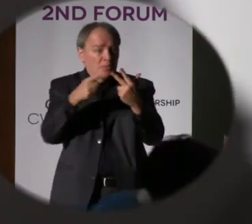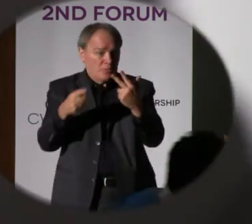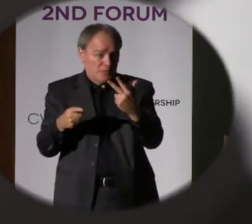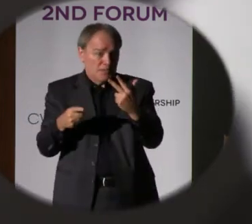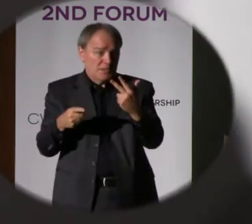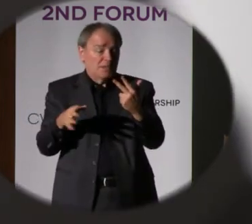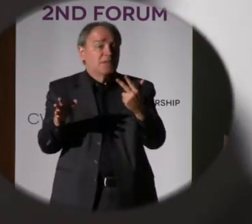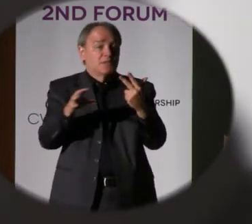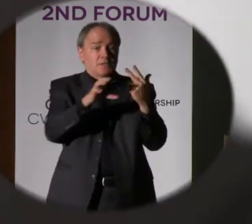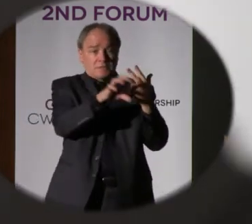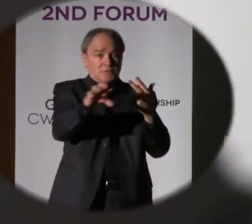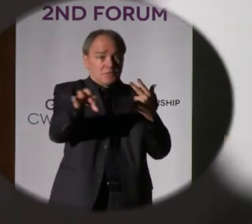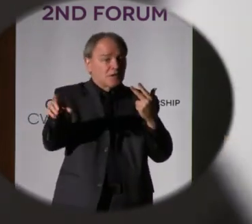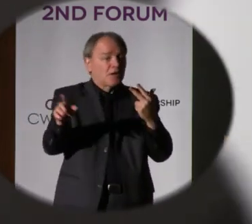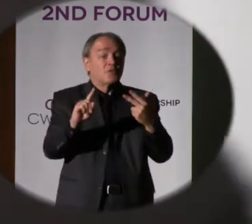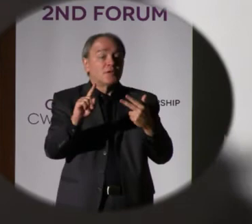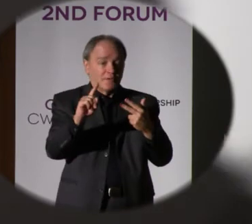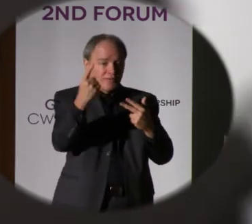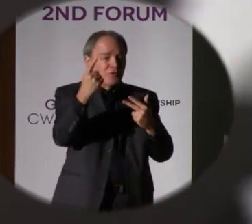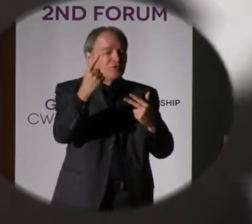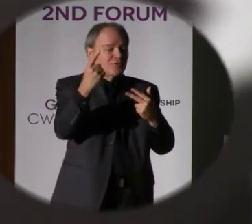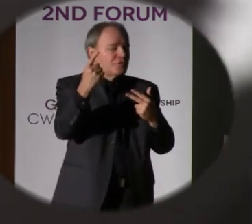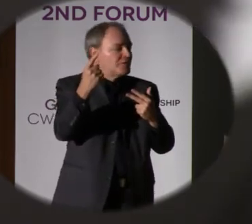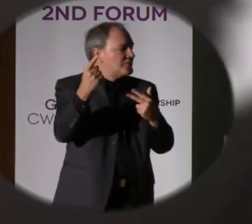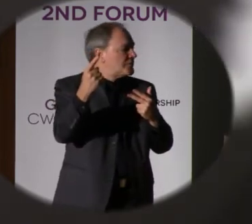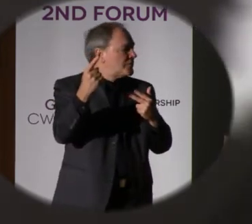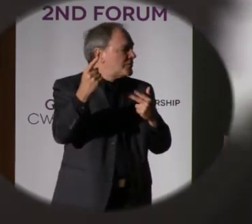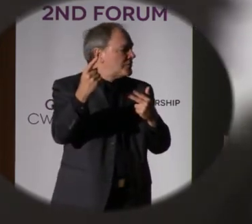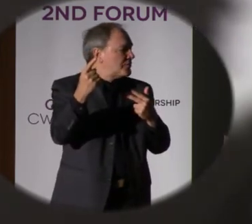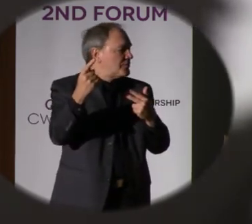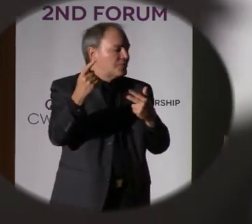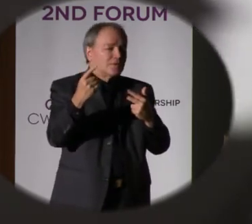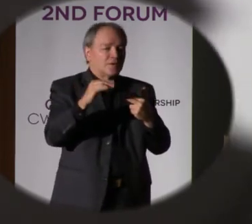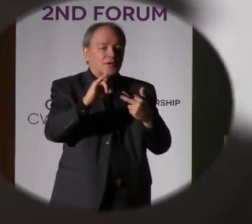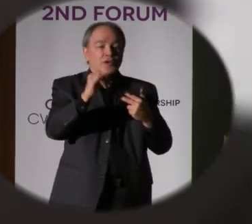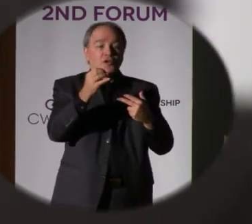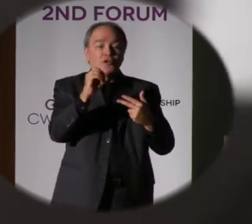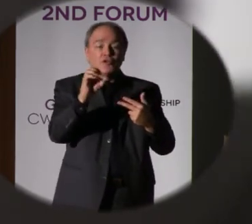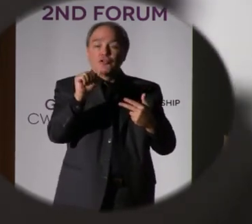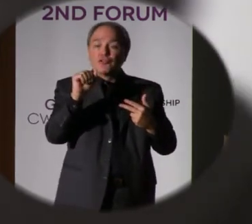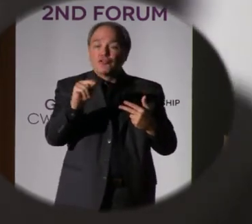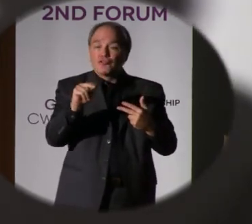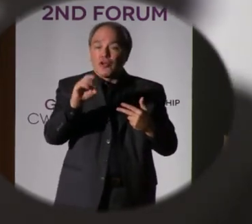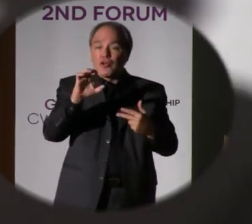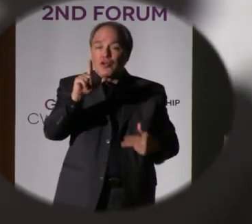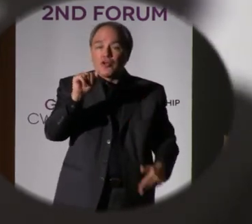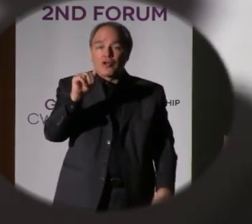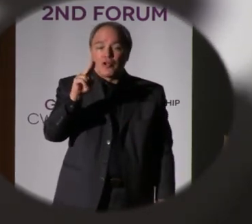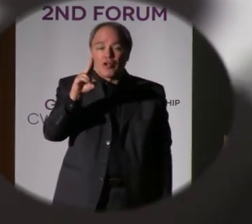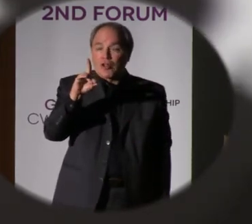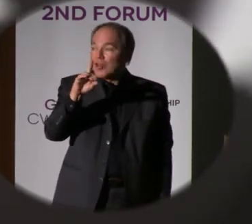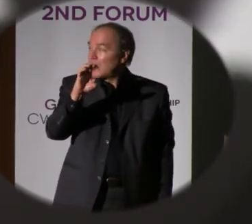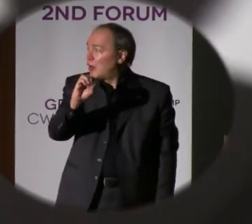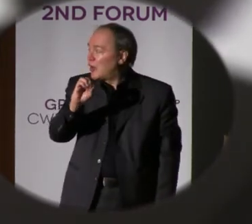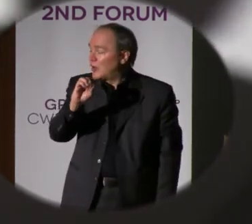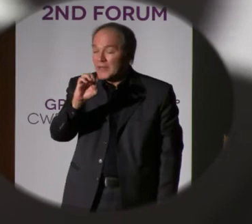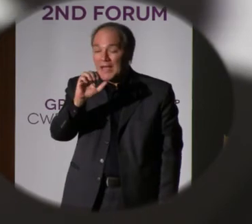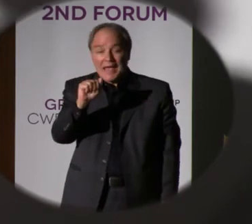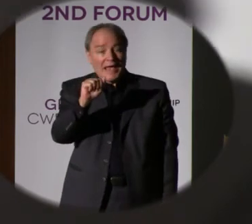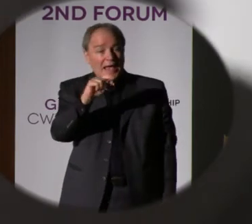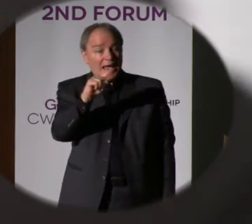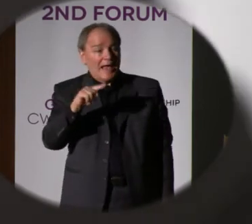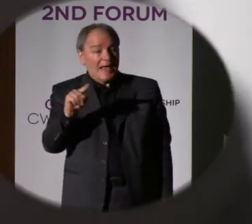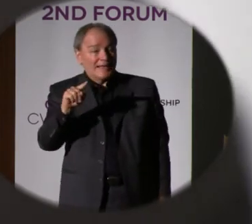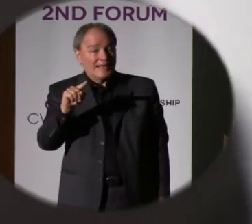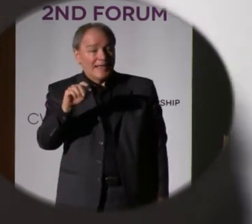first person I have the pleasure of introducing is Jean-Claude Adzalla, I hope I pronounced that correctly, coming